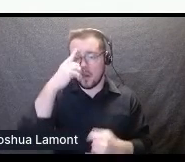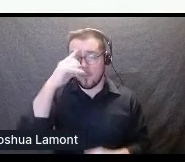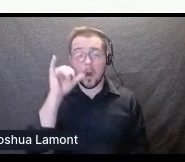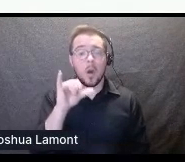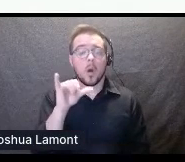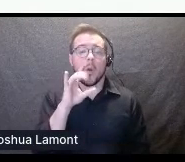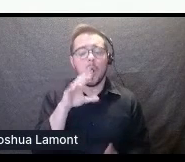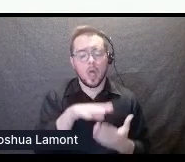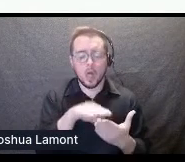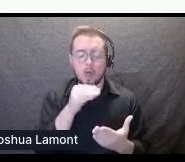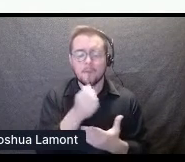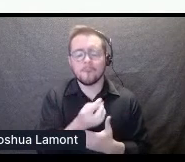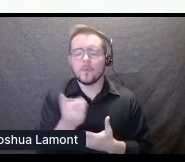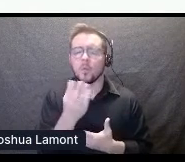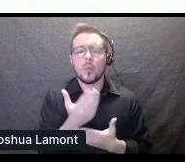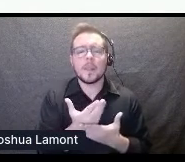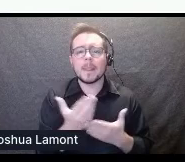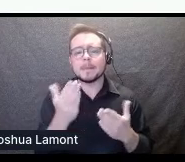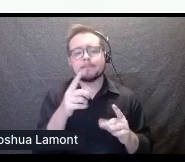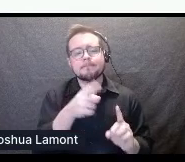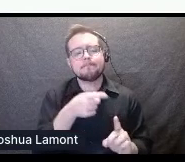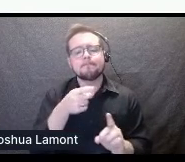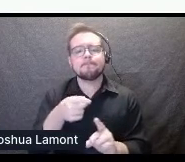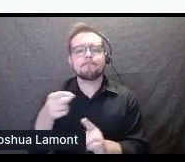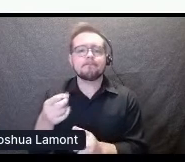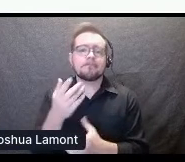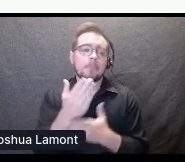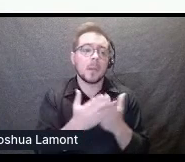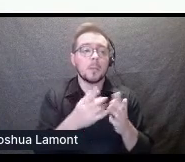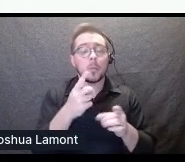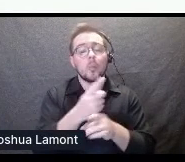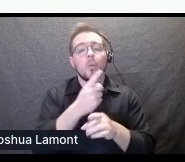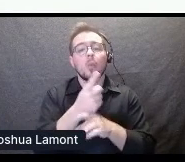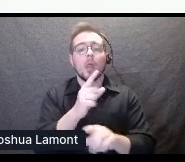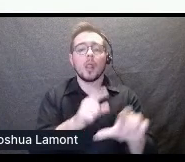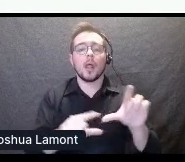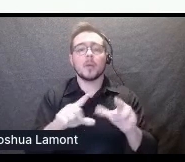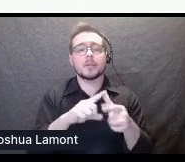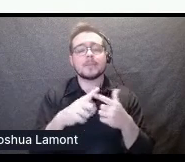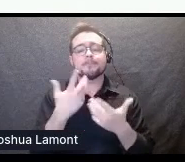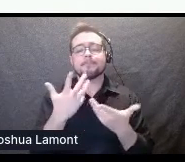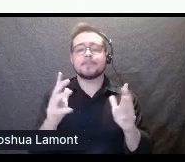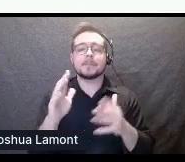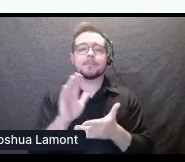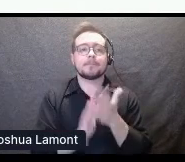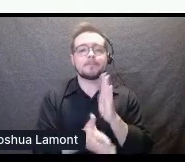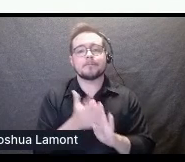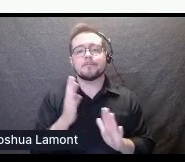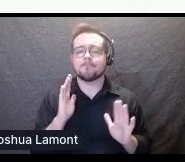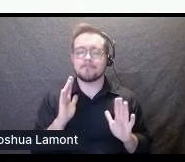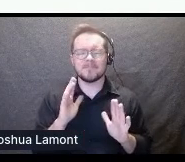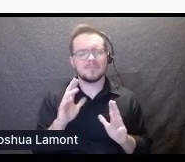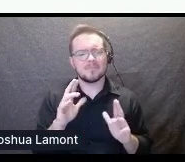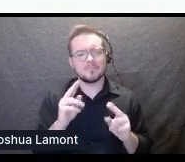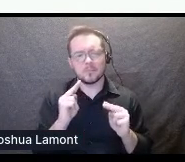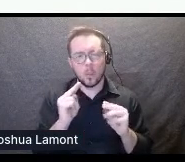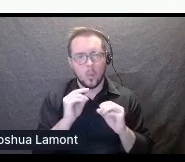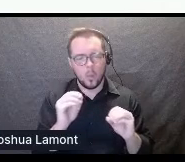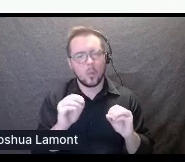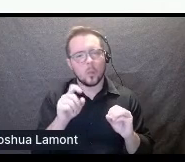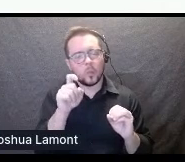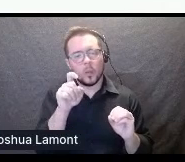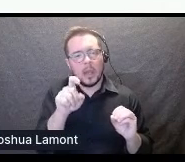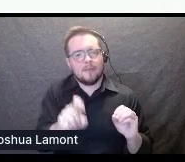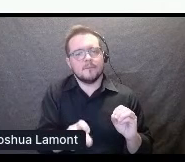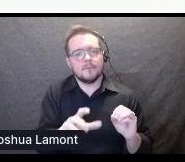learn a few tips or appropriate pieces of language and just be done with it. Rather, we have to assume